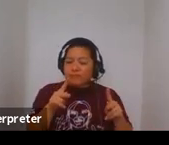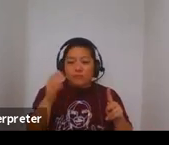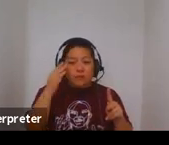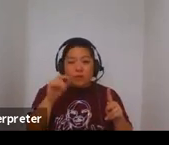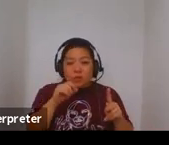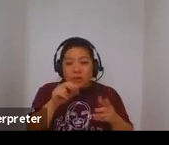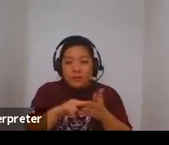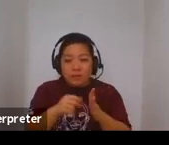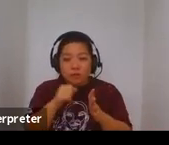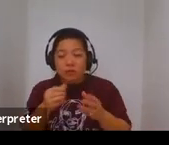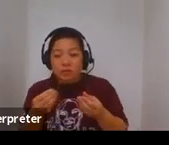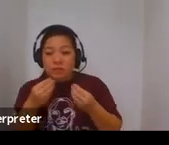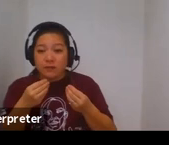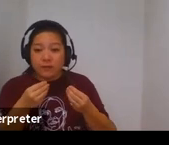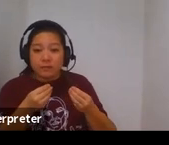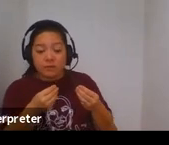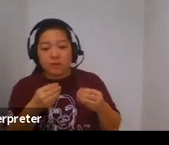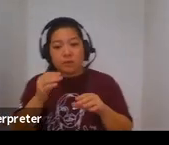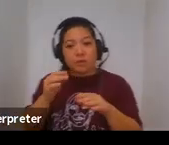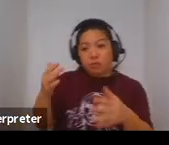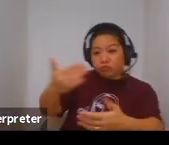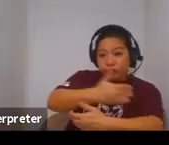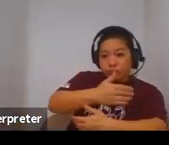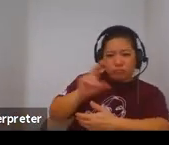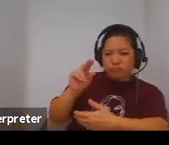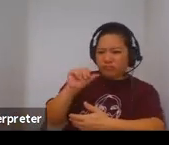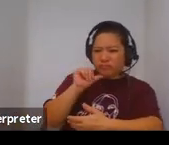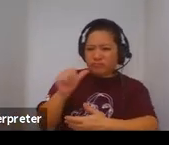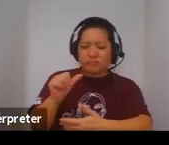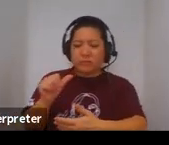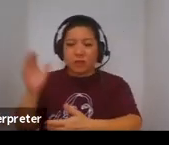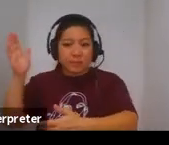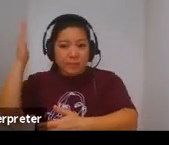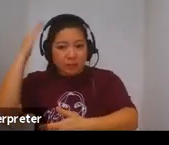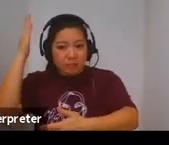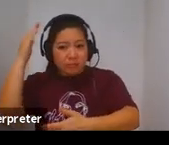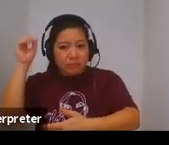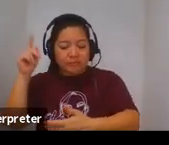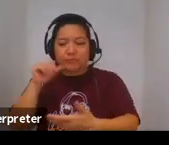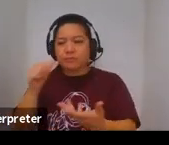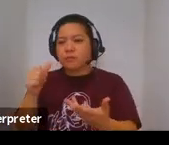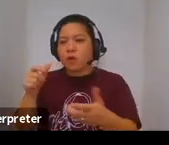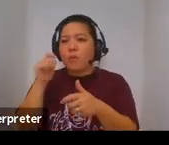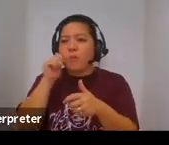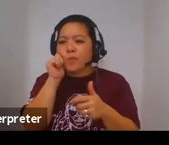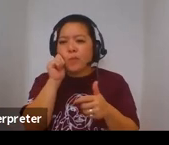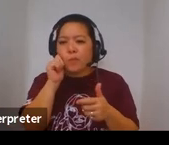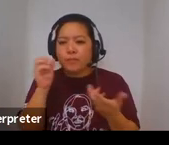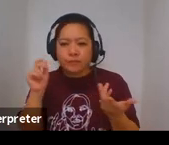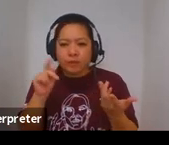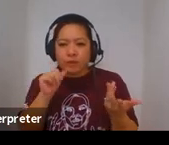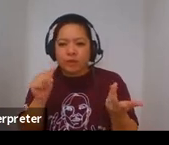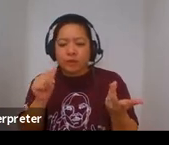you don't just give them an involuntary hug. You don't pat them on the head. You don't pinch their cheeks. You